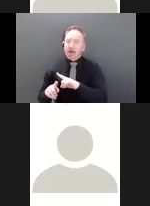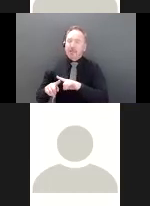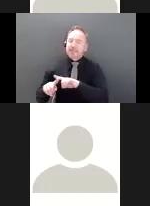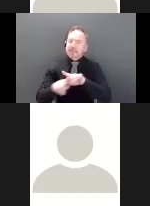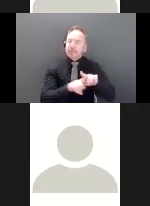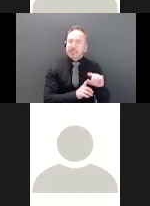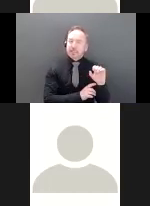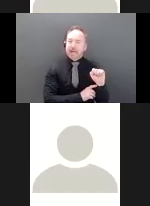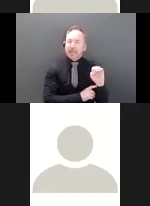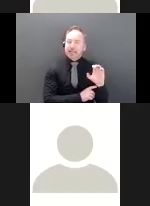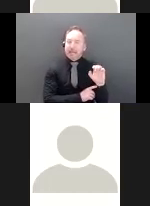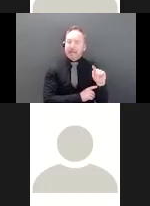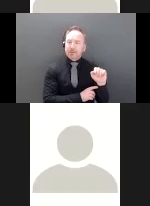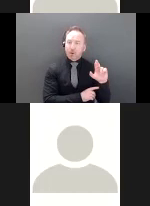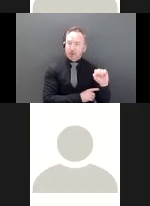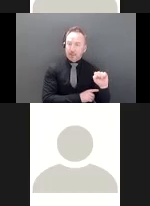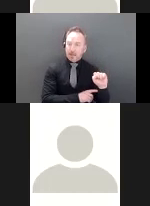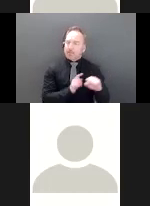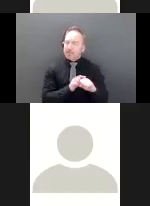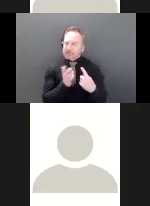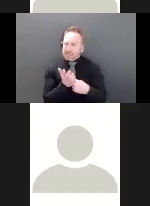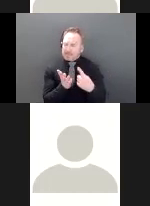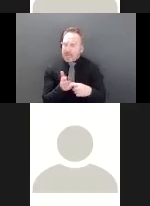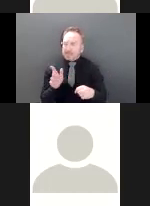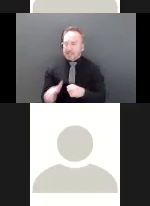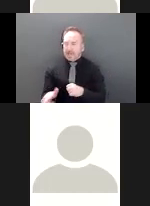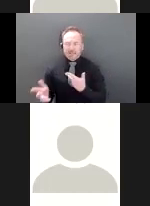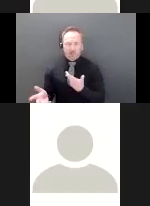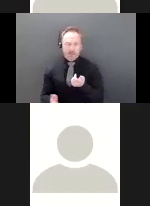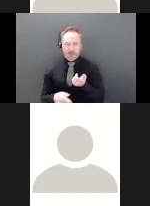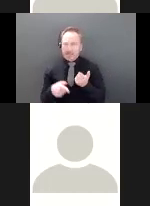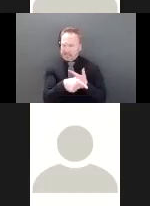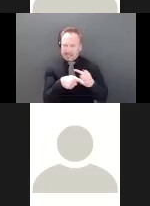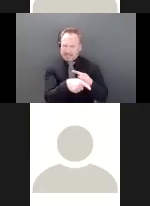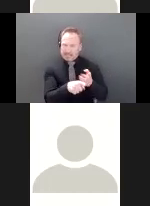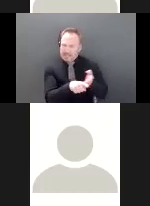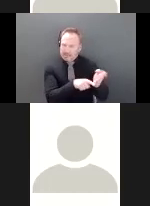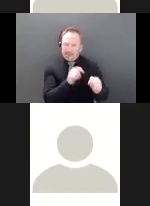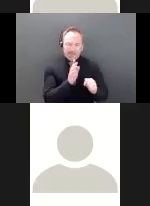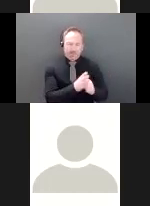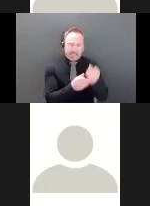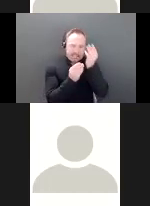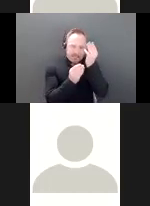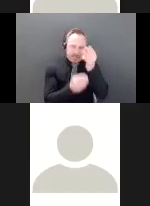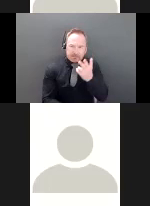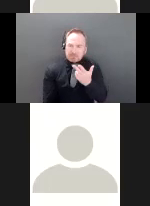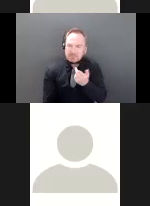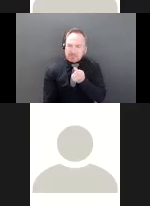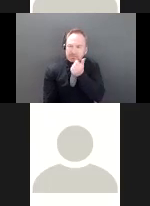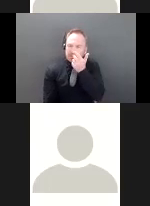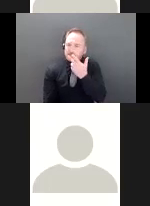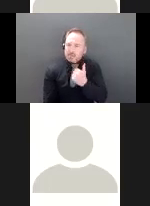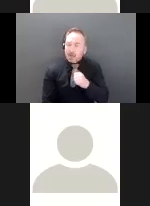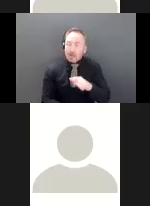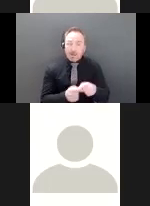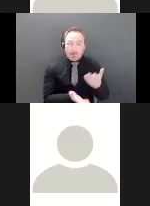lot of information about the other sectors sometimes, when we're, especially if we're talking to non-service